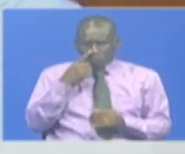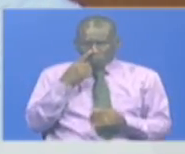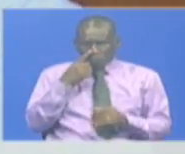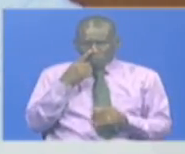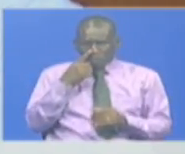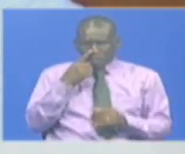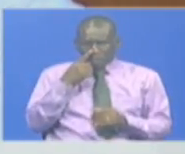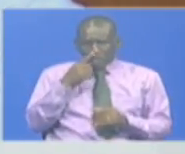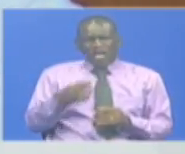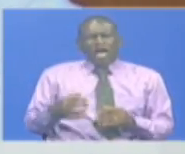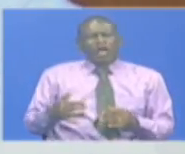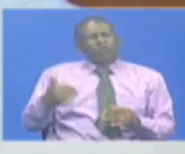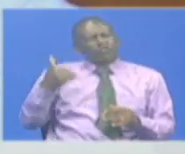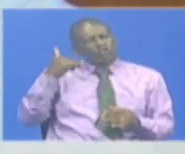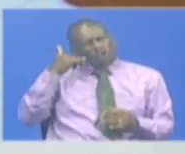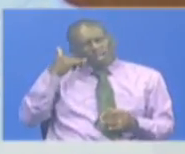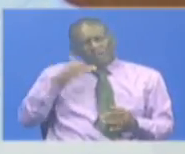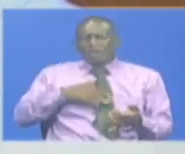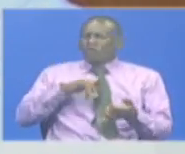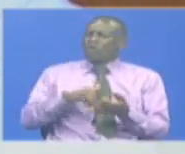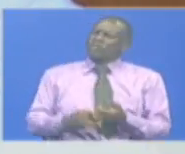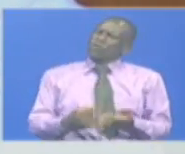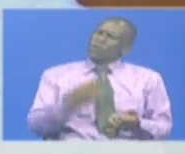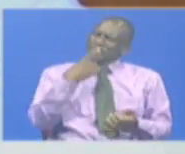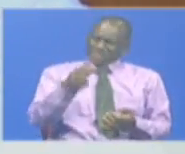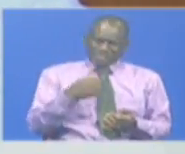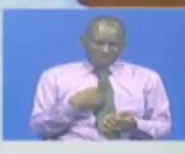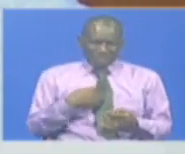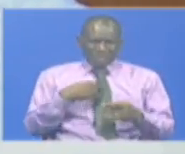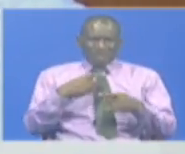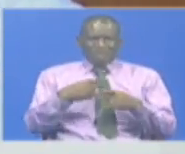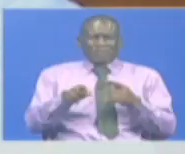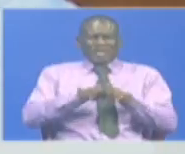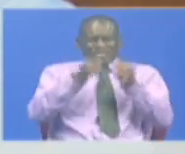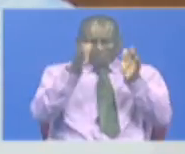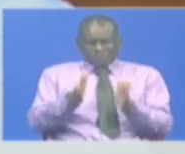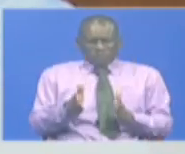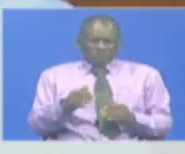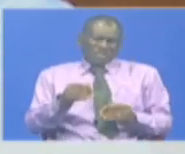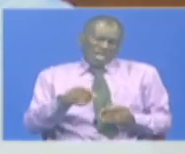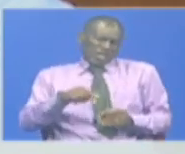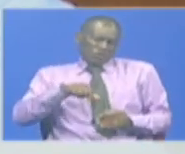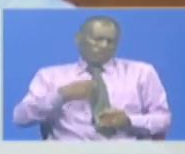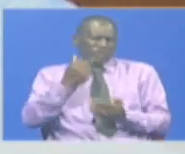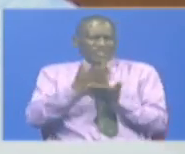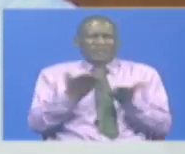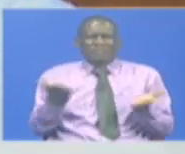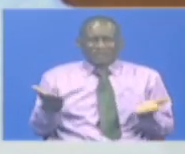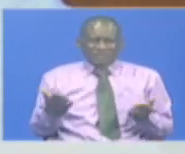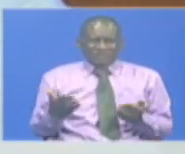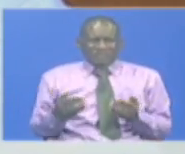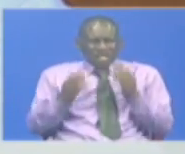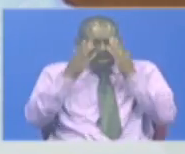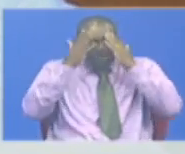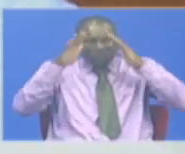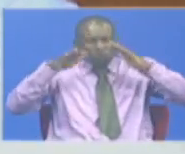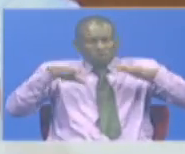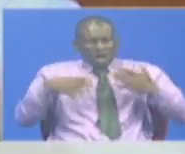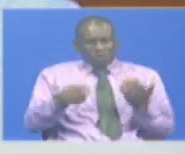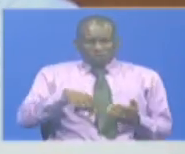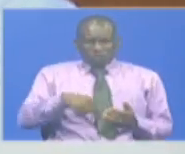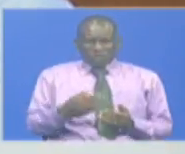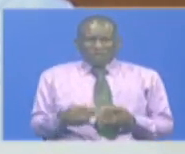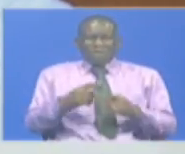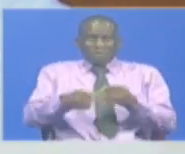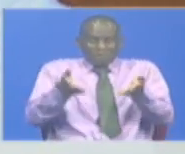ningempigia simu angenijibu, but kama binadamu there are things I could feel, maybe sijua nasikiaje. But now right